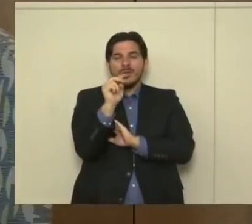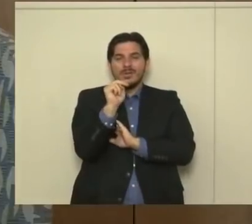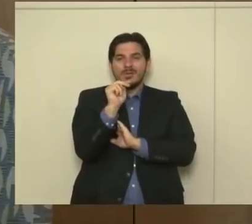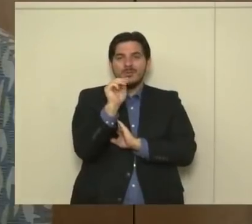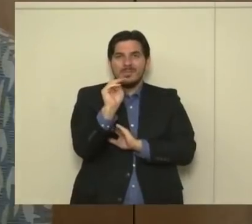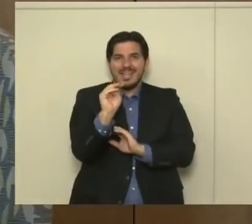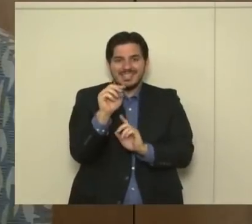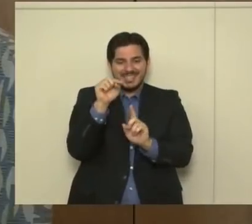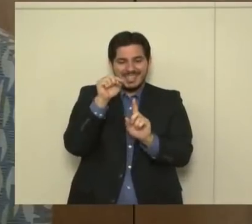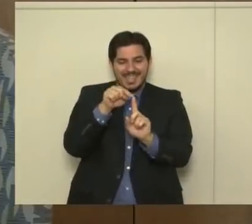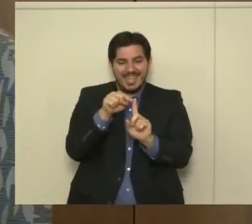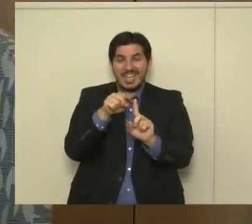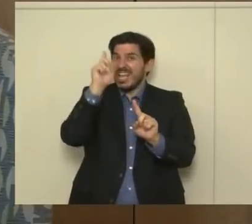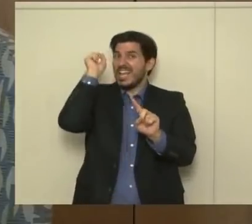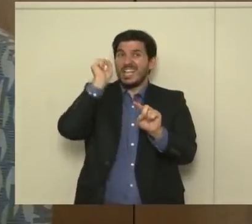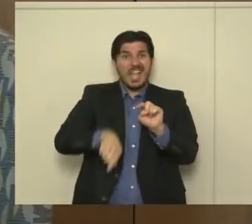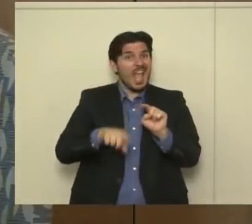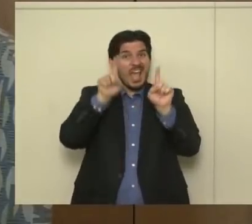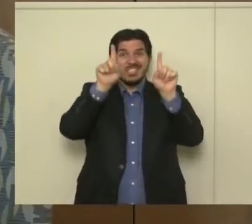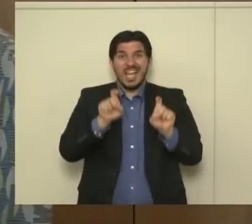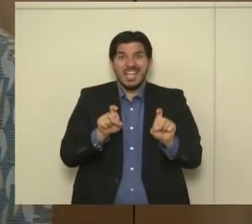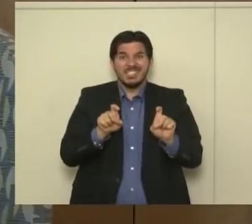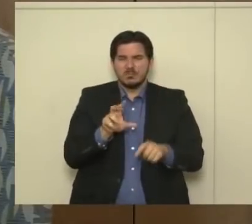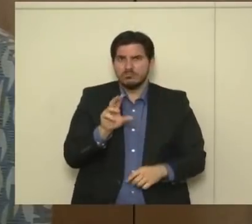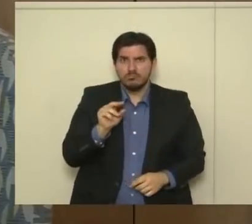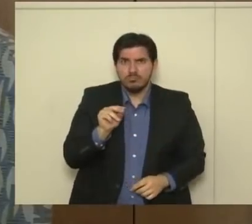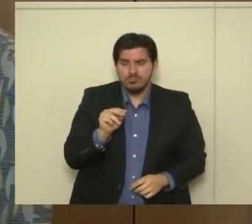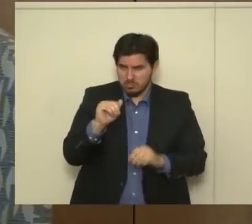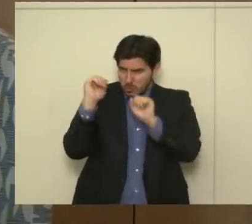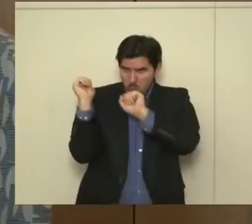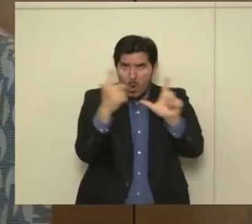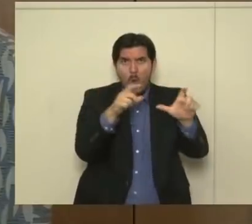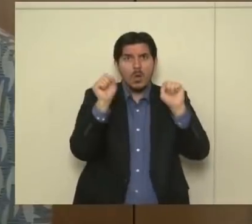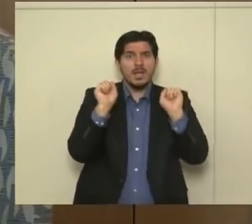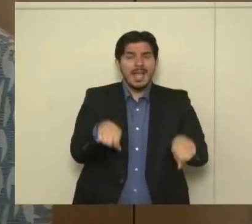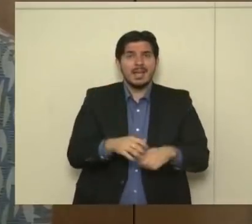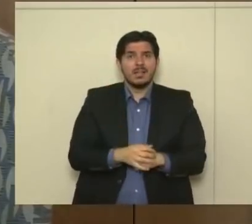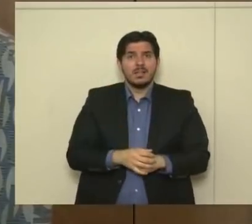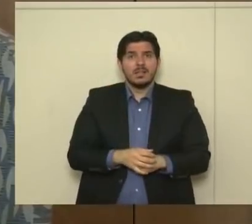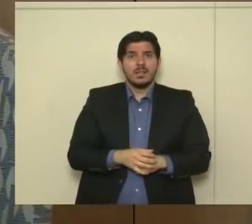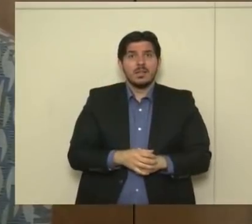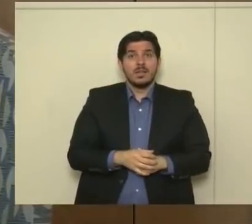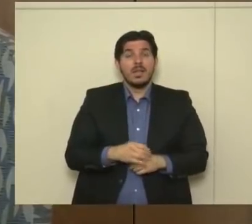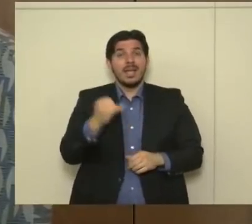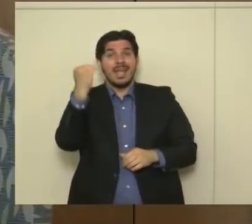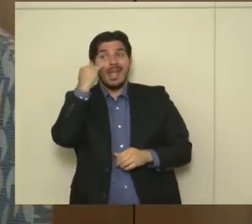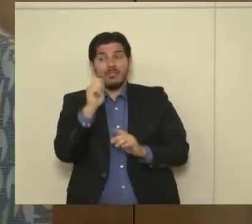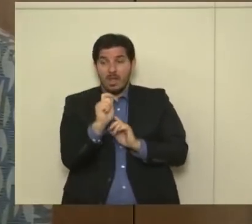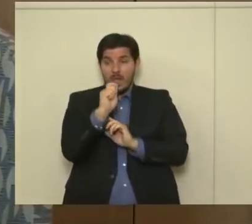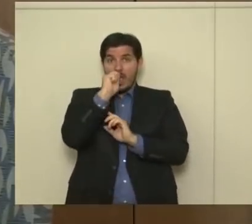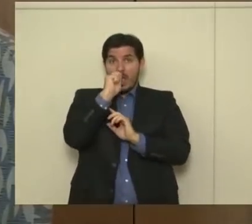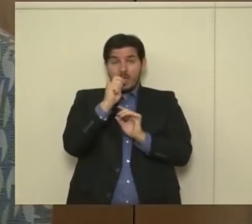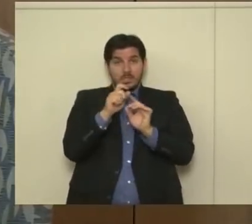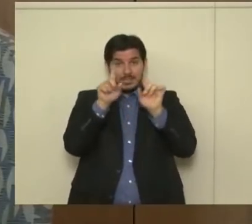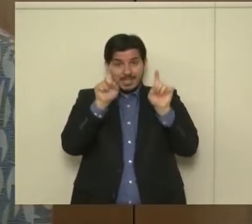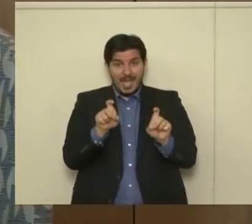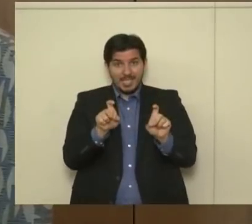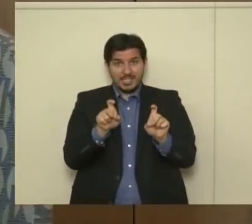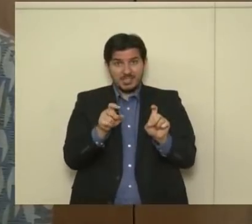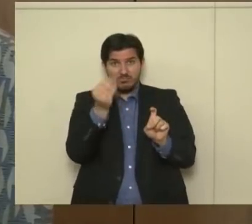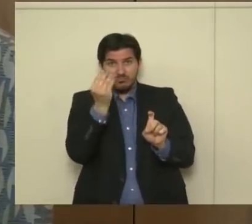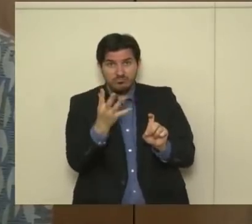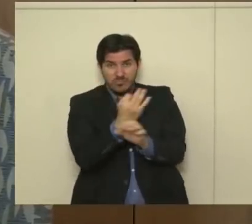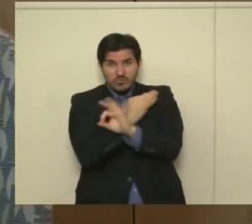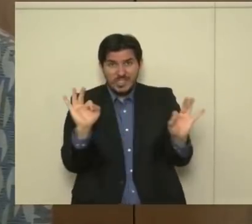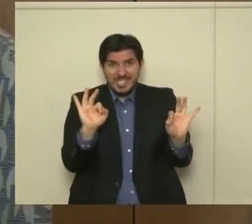test. There is not a New Mexican who will be charged for getting a COVID test. New Mexico does not have